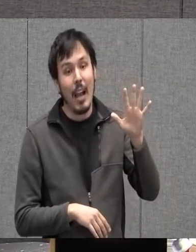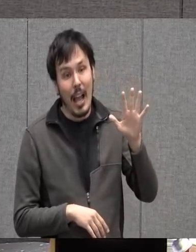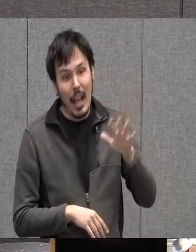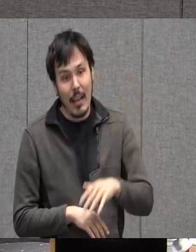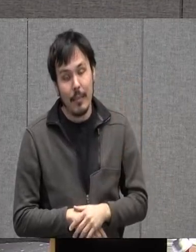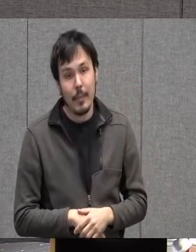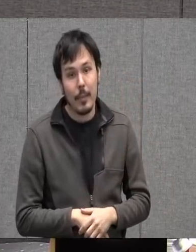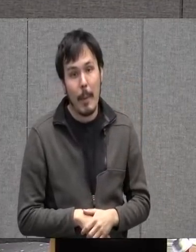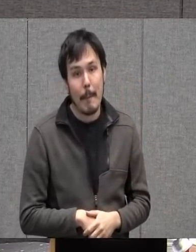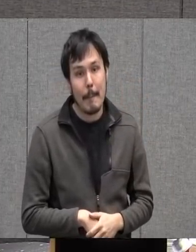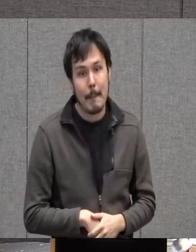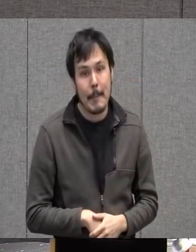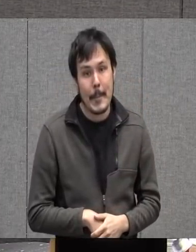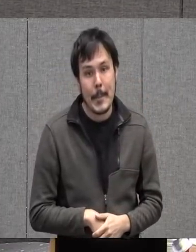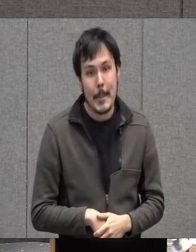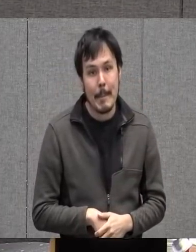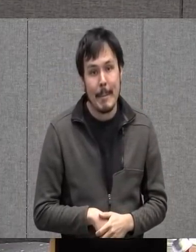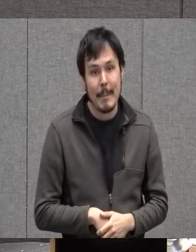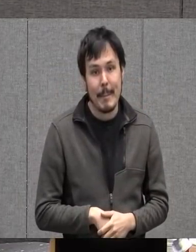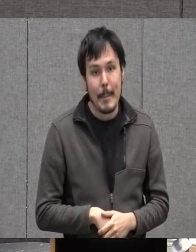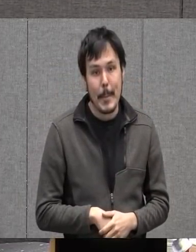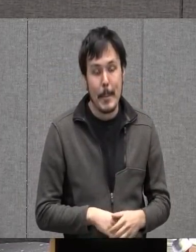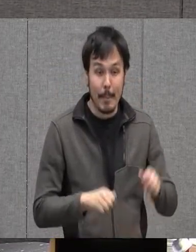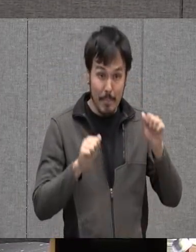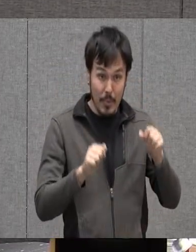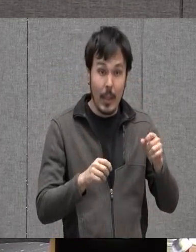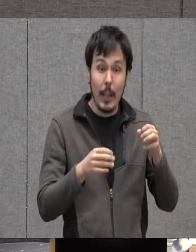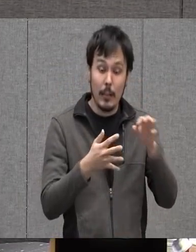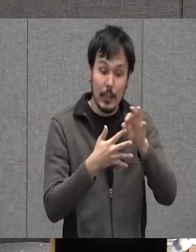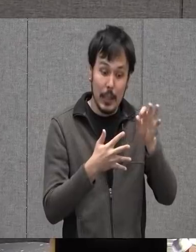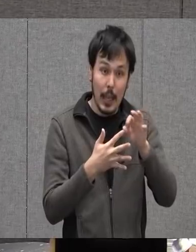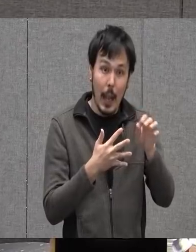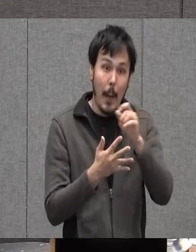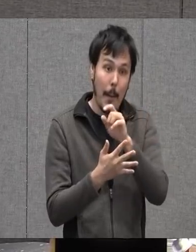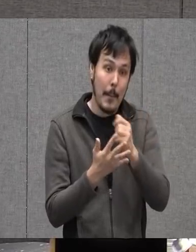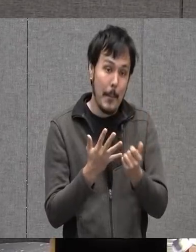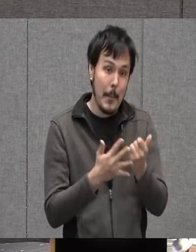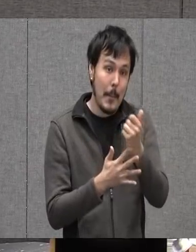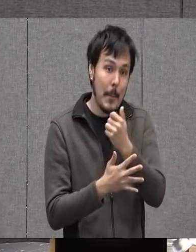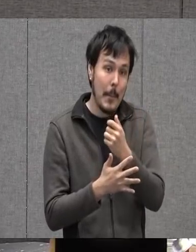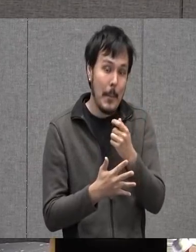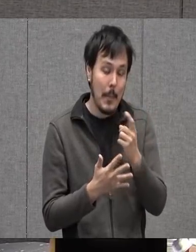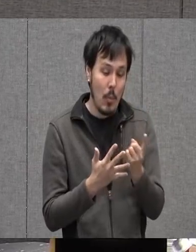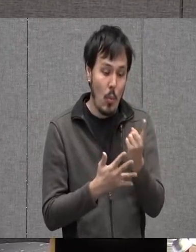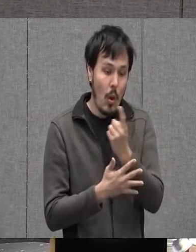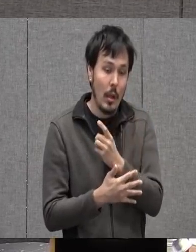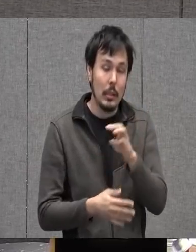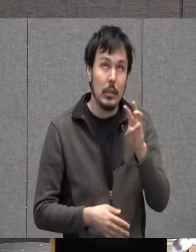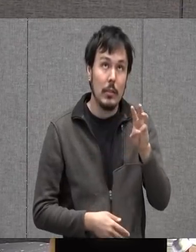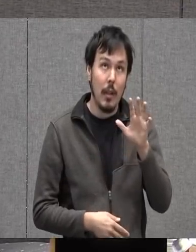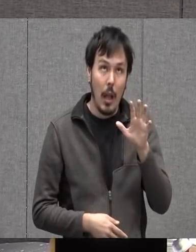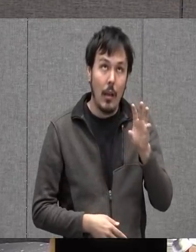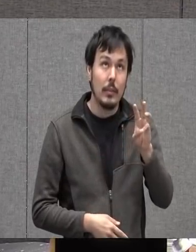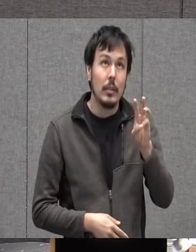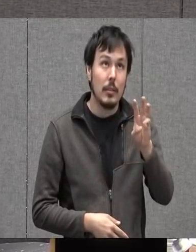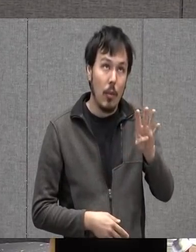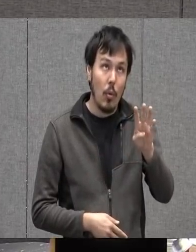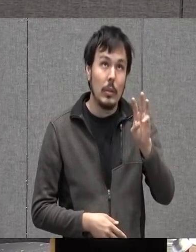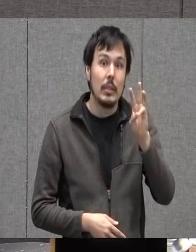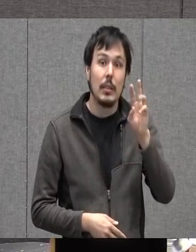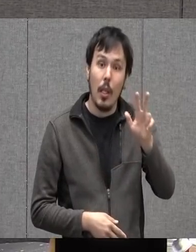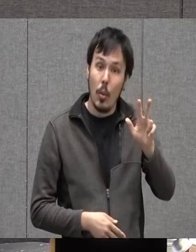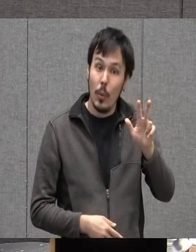65. Now we can try going backwards. 65, 64,